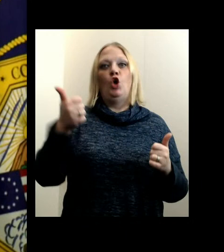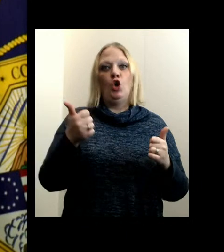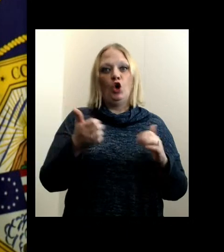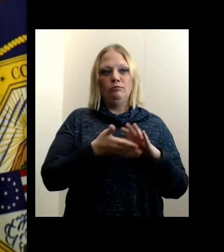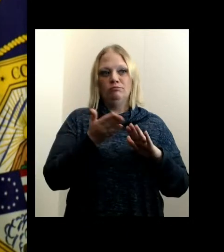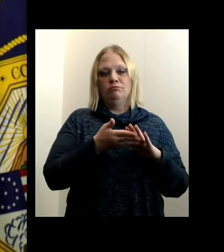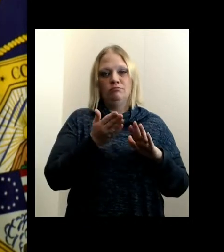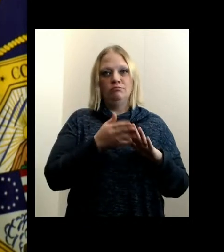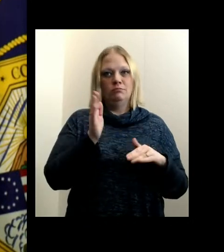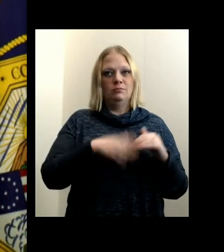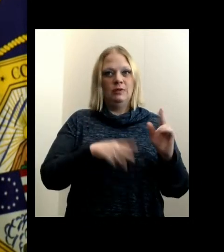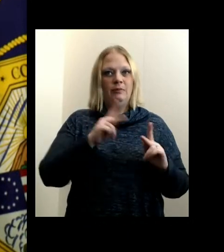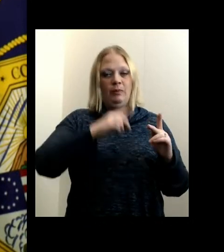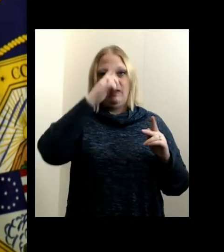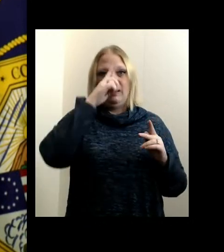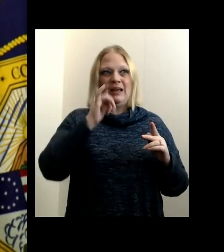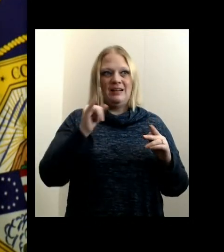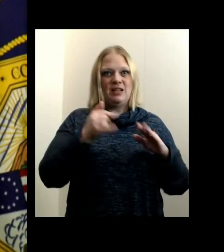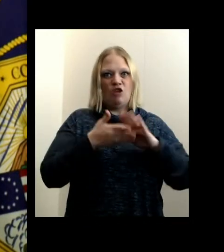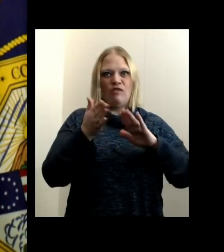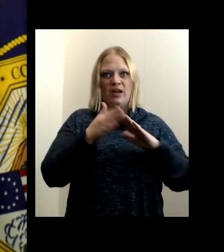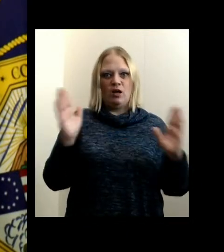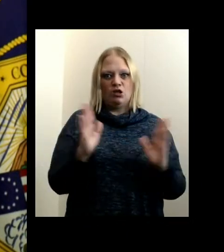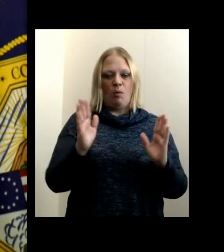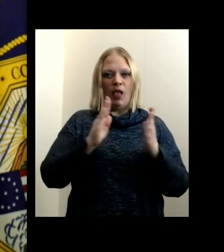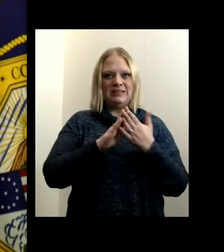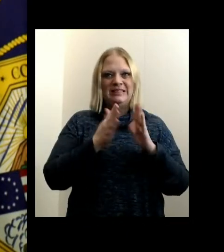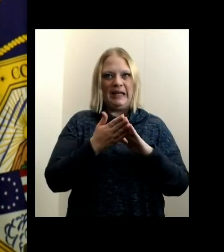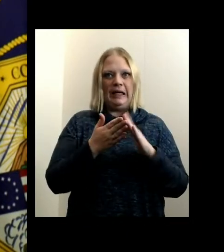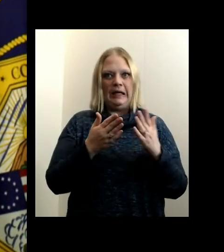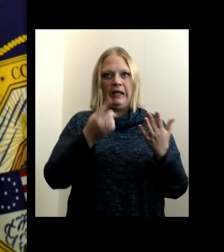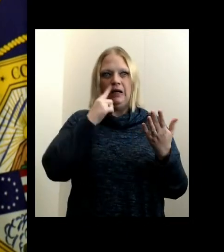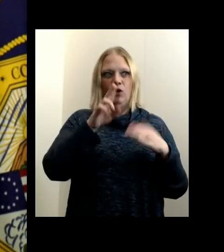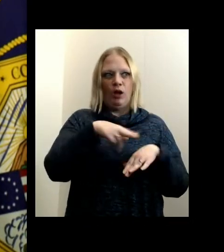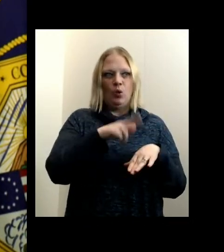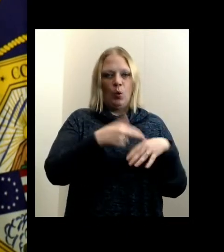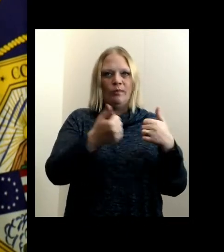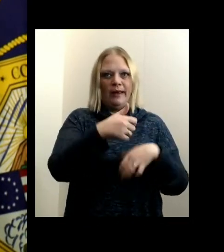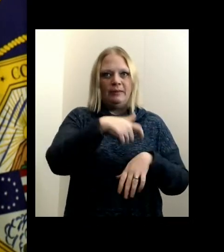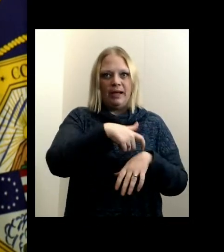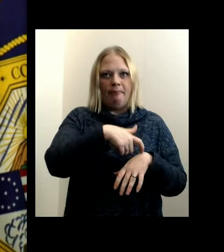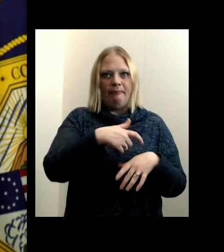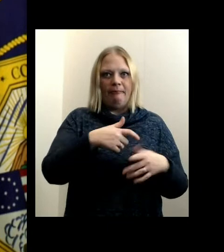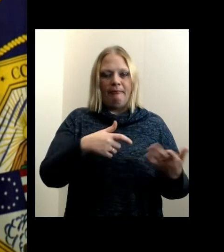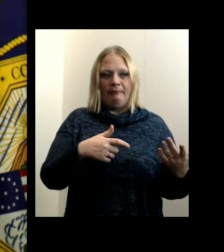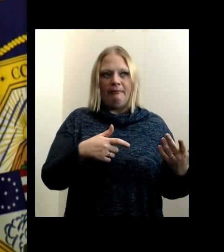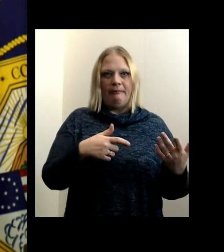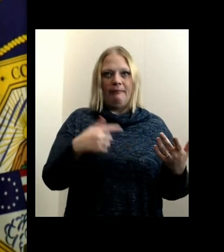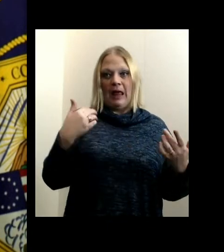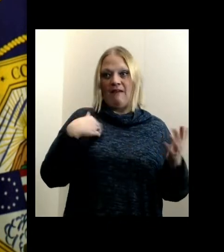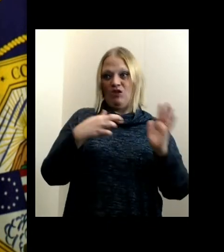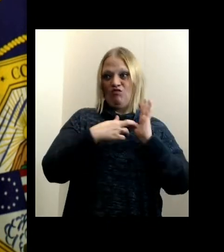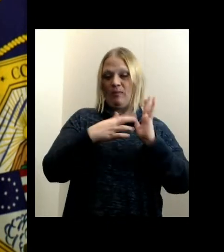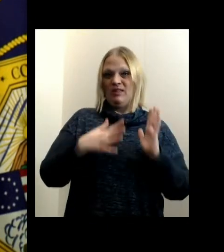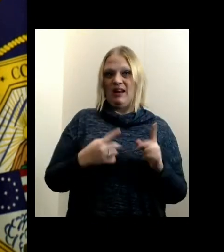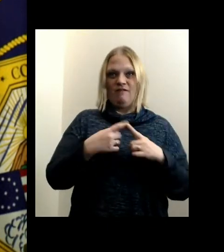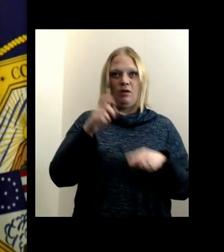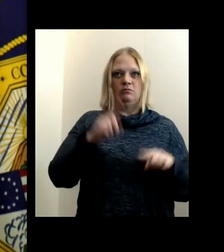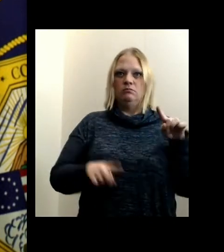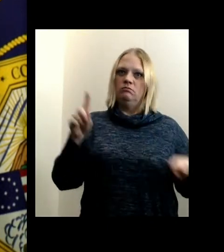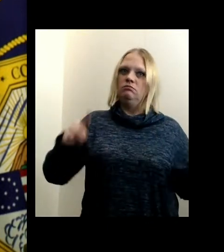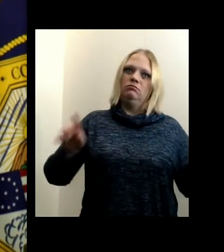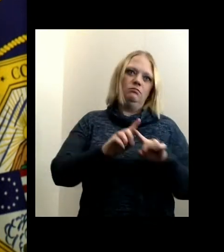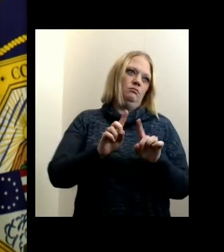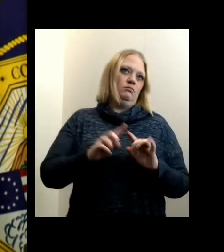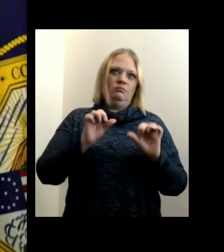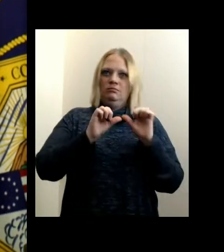most people think. It's like running a small city for a normal game time, in which we have representatives from various